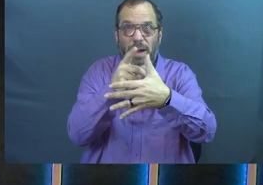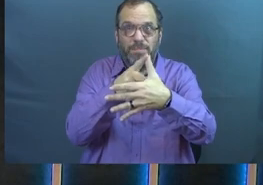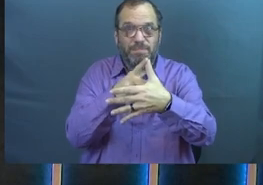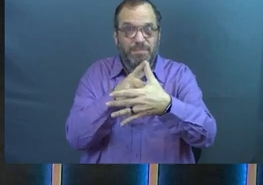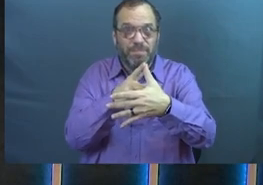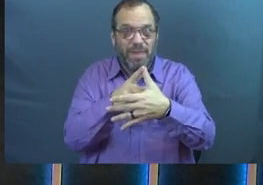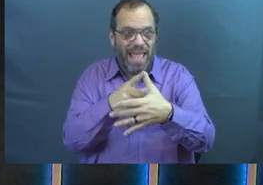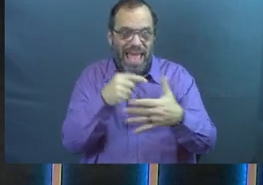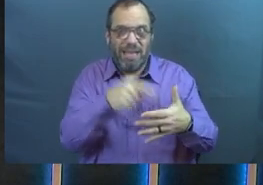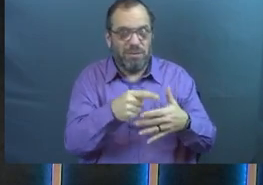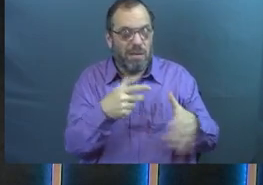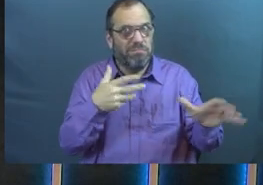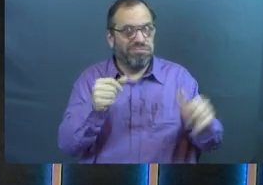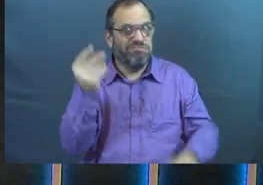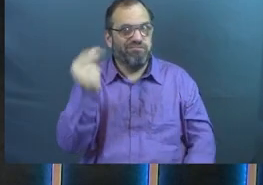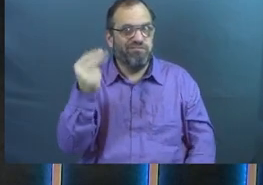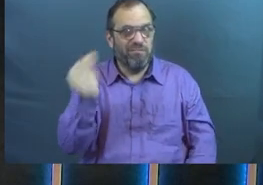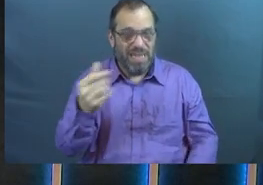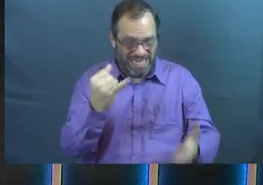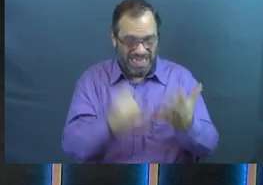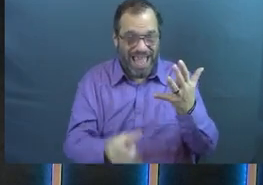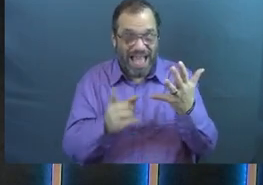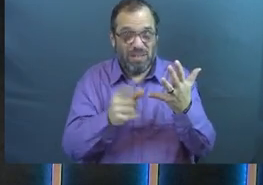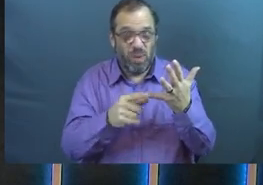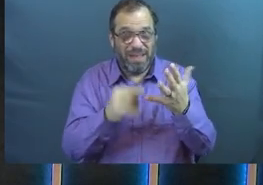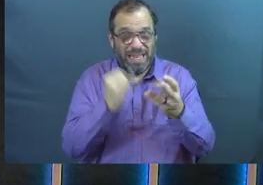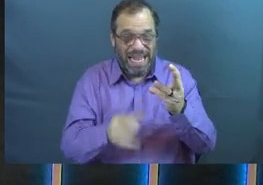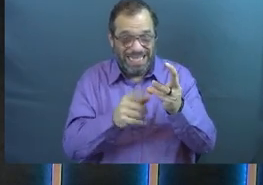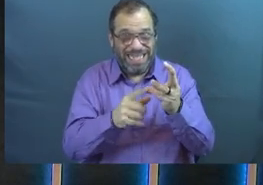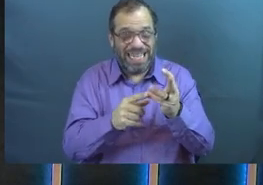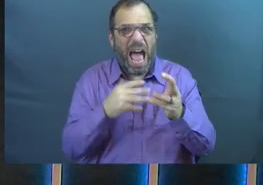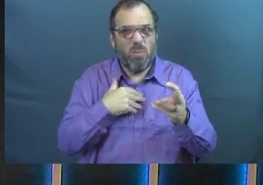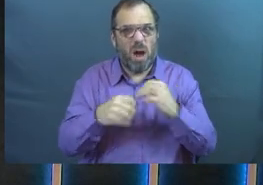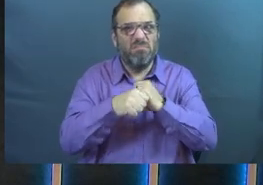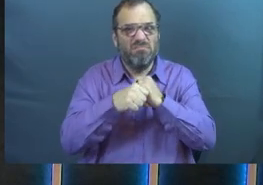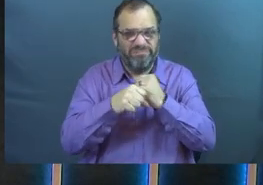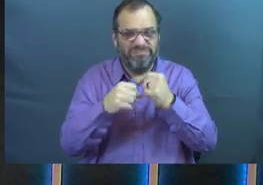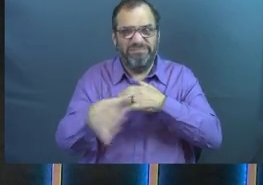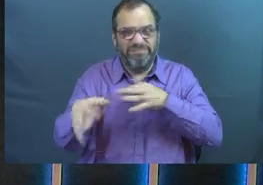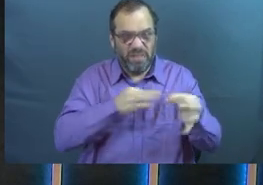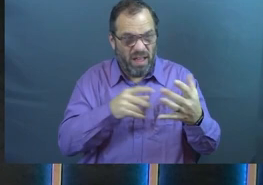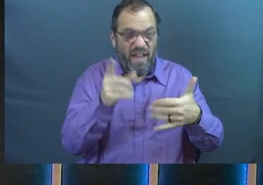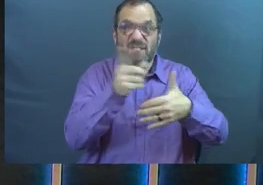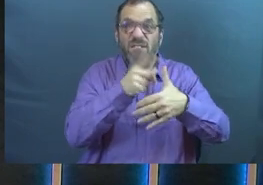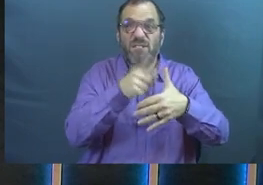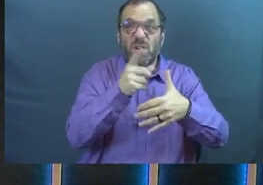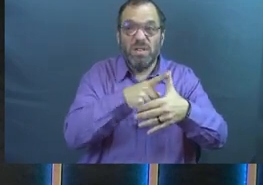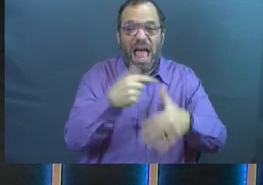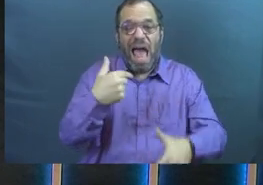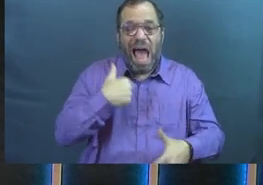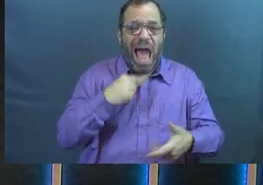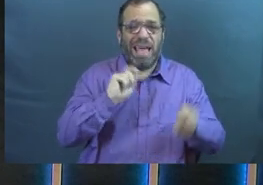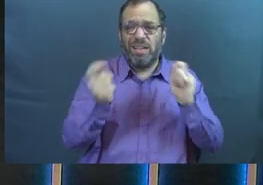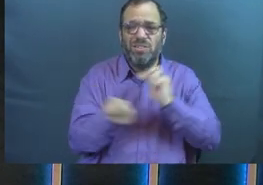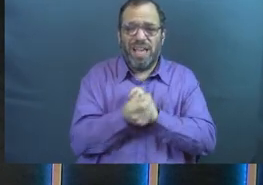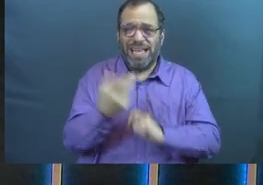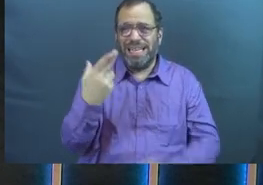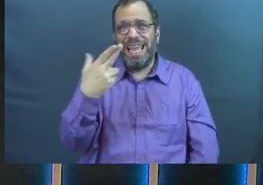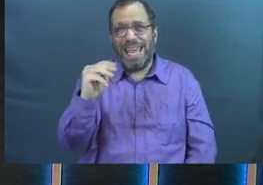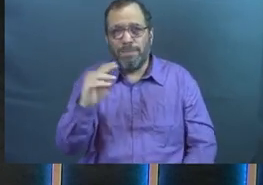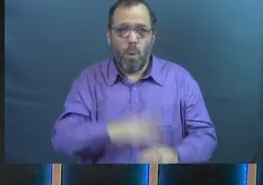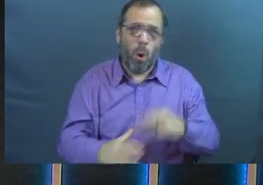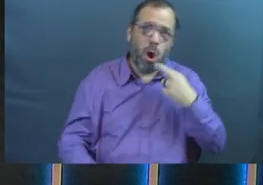and I'm going to go through these pretty quick because the final one is one that I want to spend a lot of time on. The very first lie is that I can change him or her.